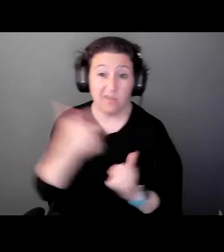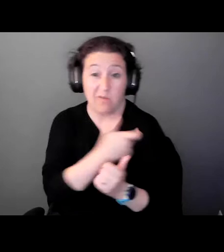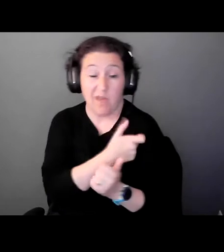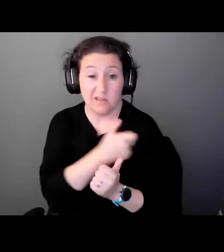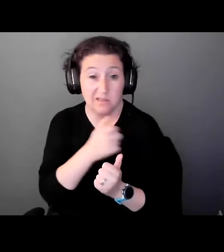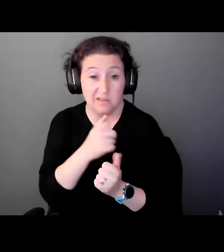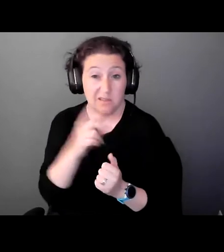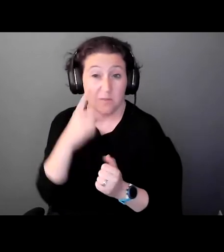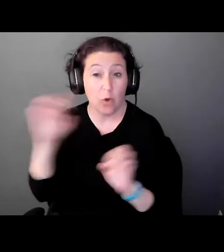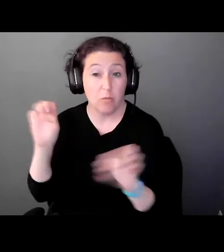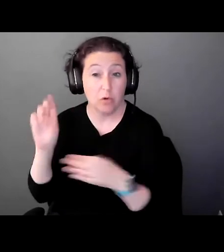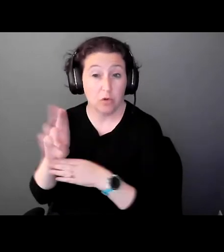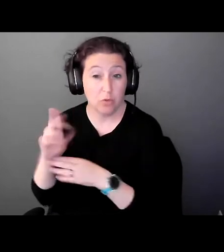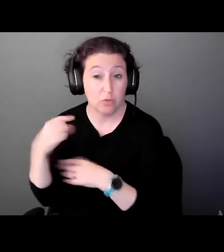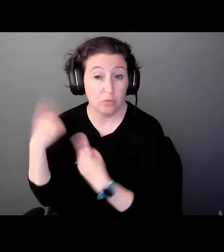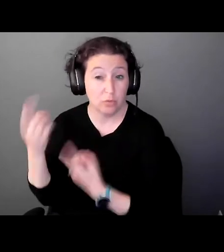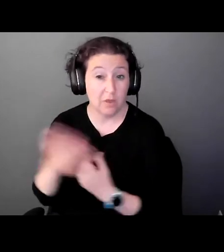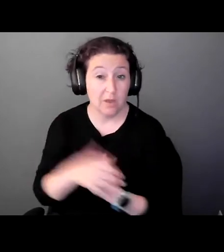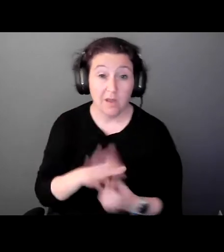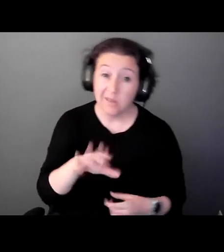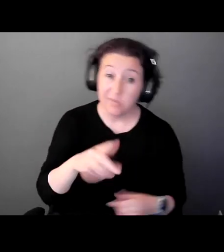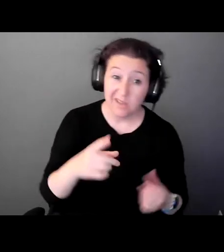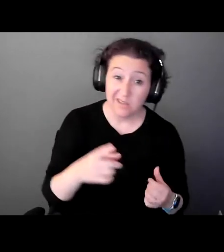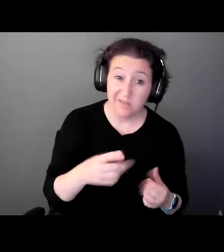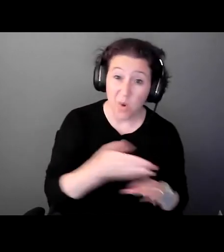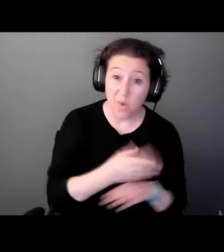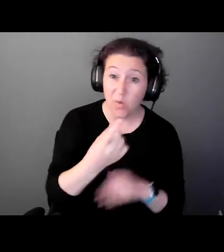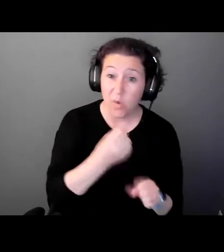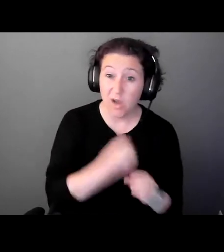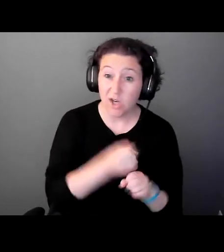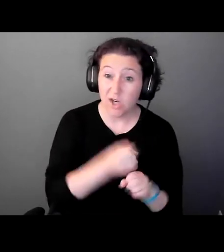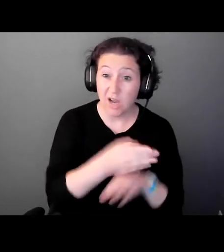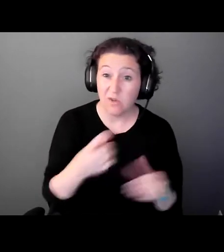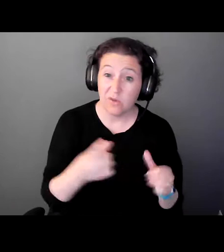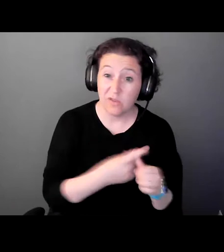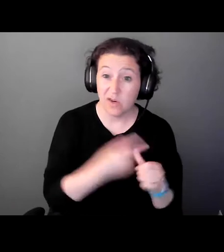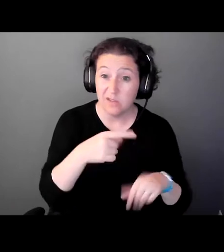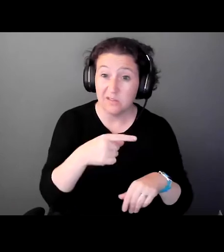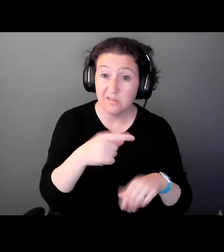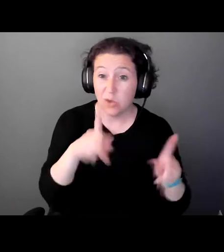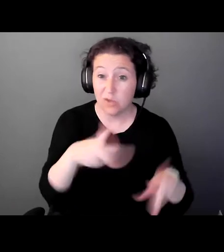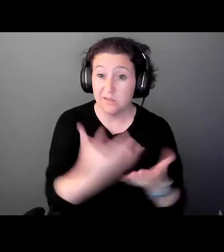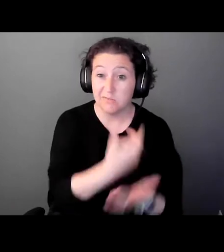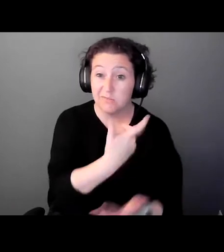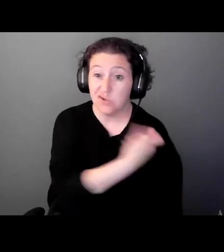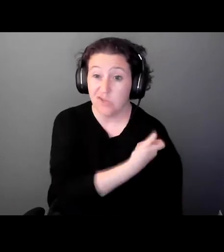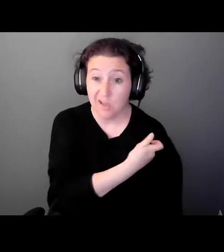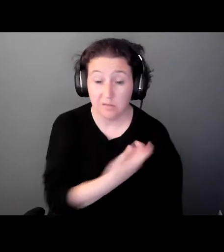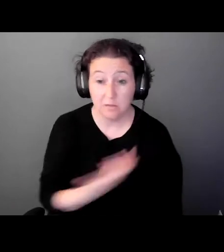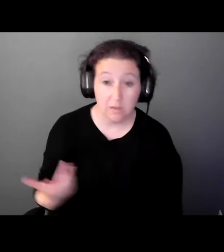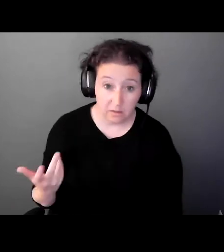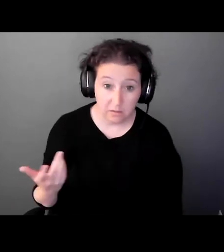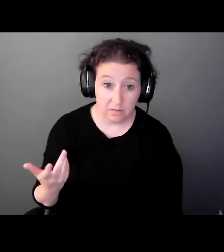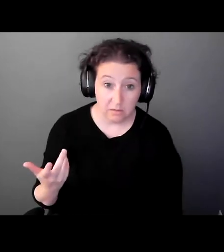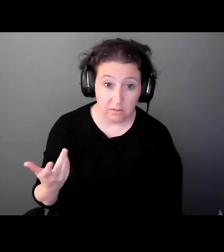That said, we're now more than a year past the first immunizations. And the two